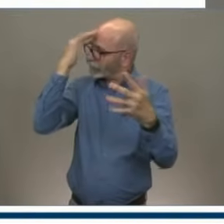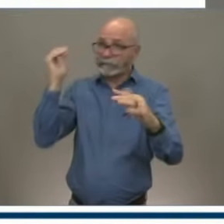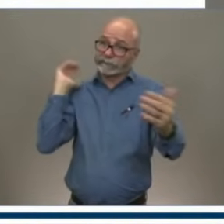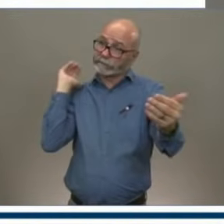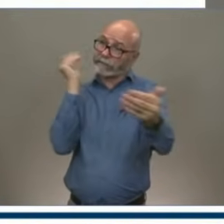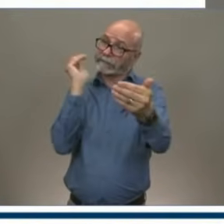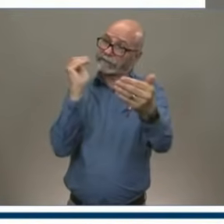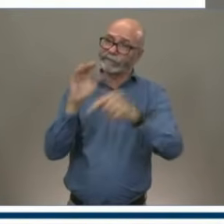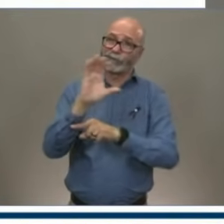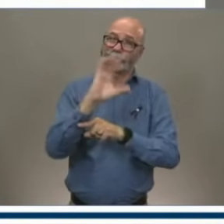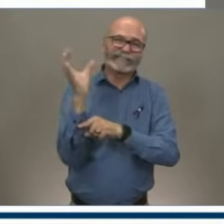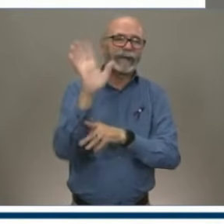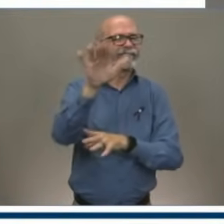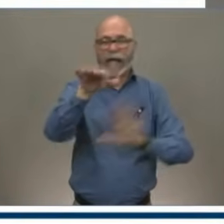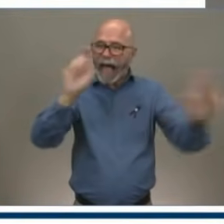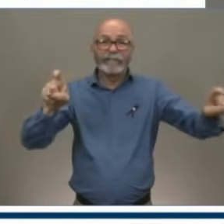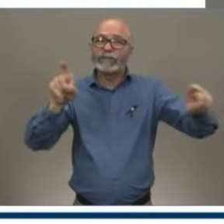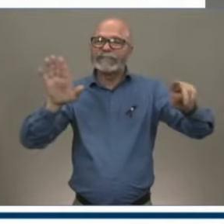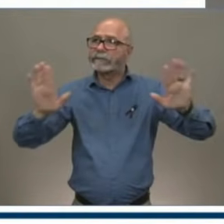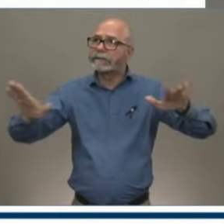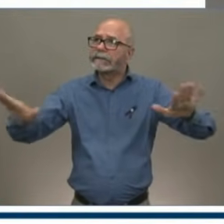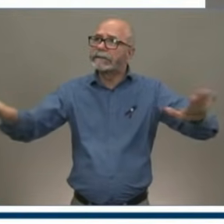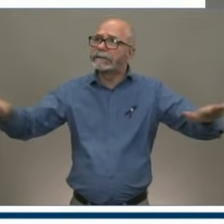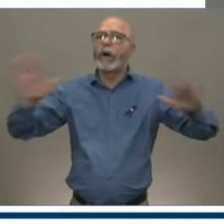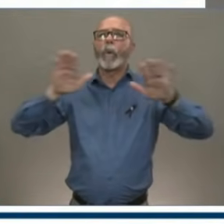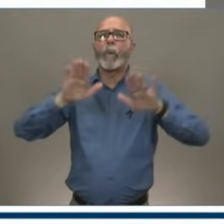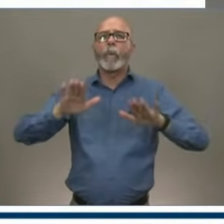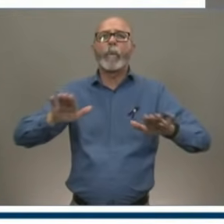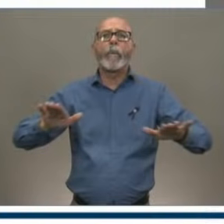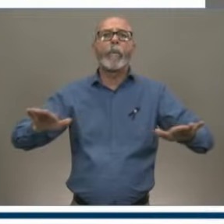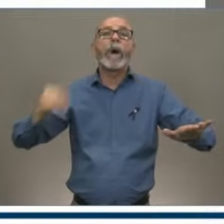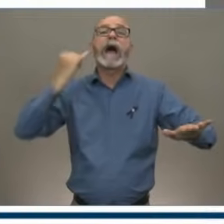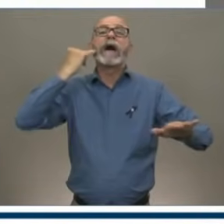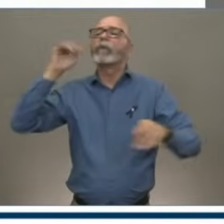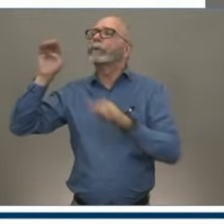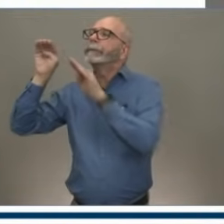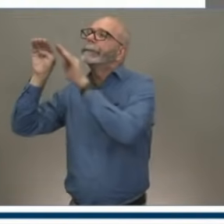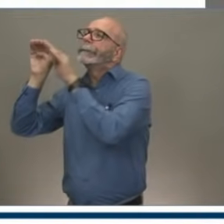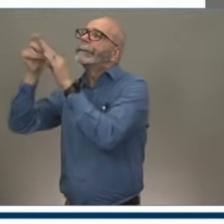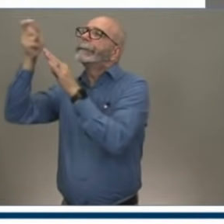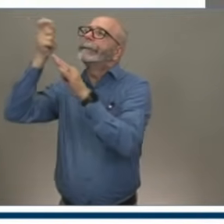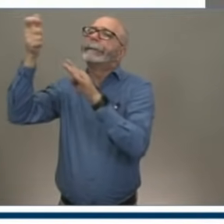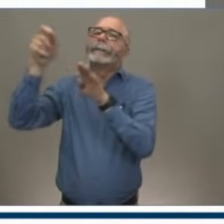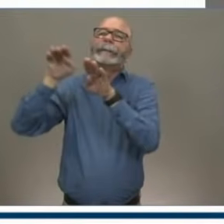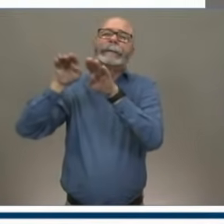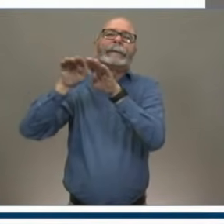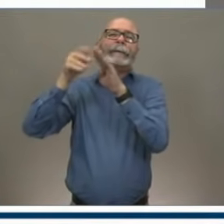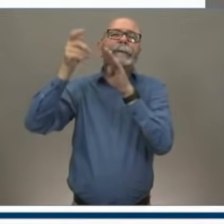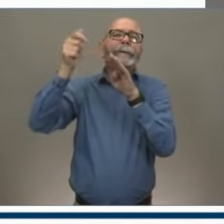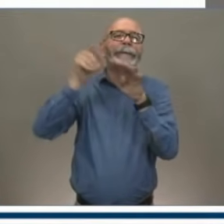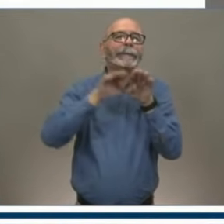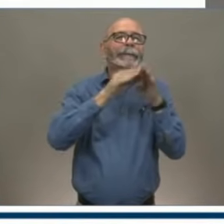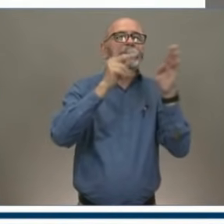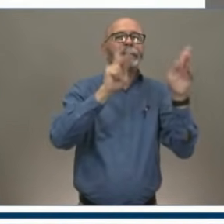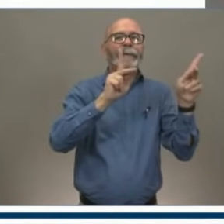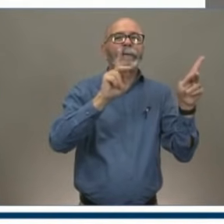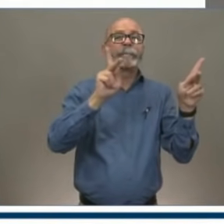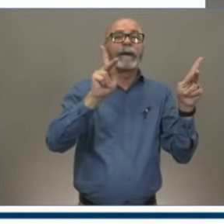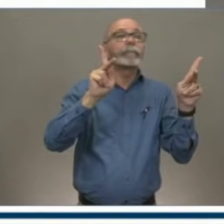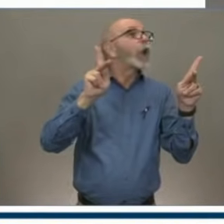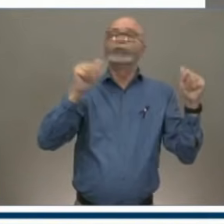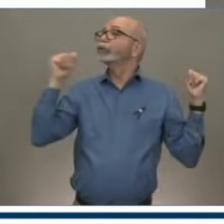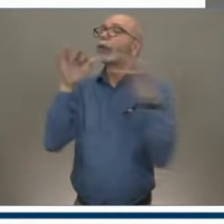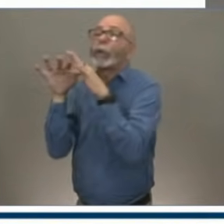even as we start to lift restrictions, because the holiday season is the time of social gatherings and people